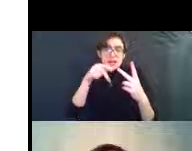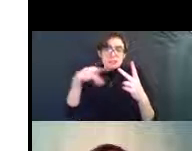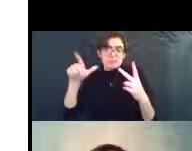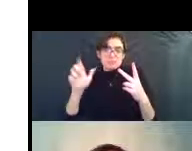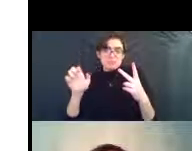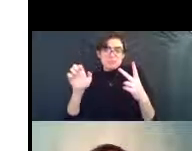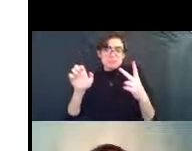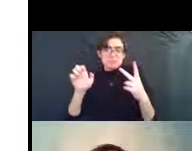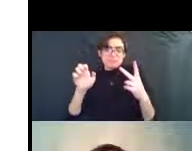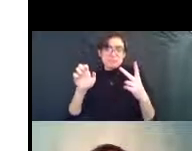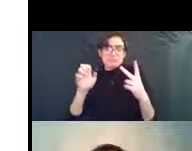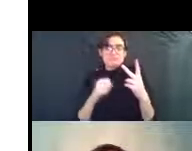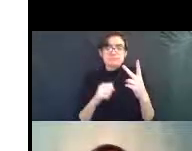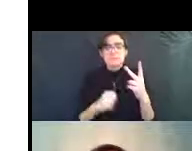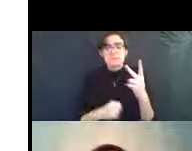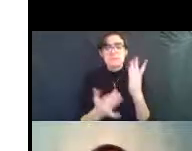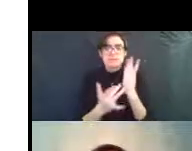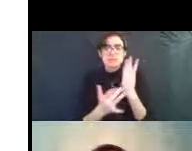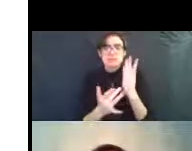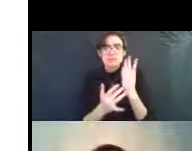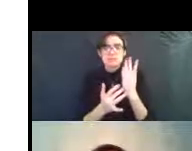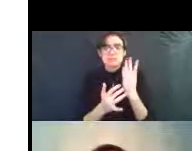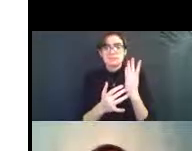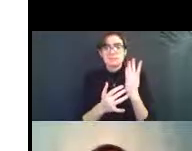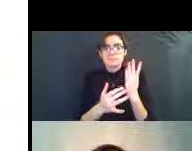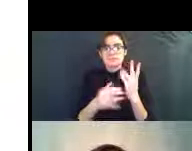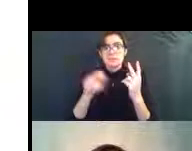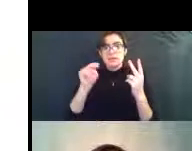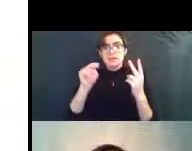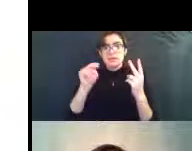for Occupational Health and Safety in the States.